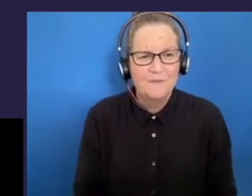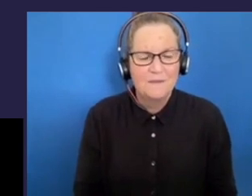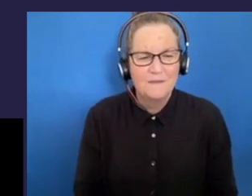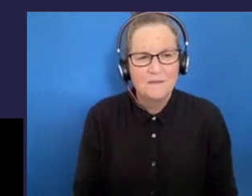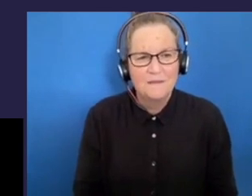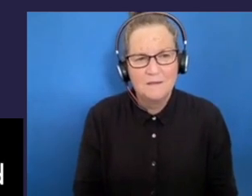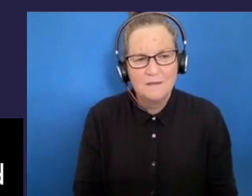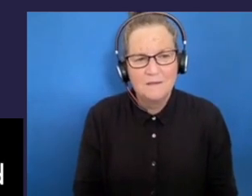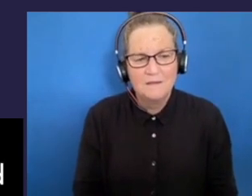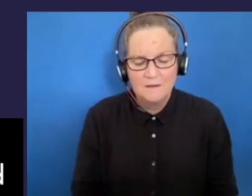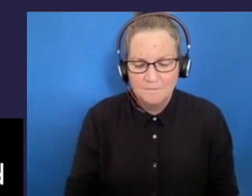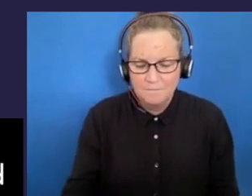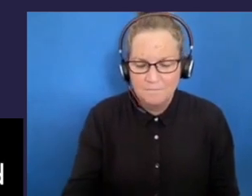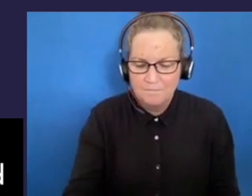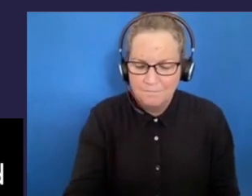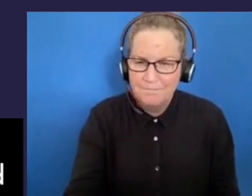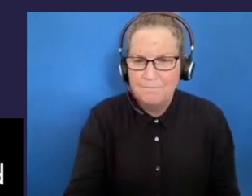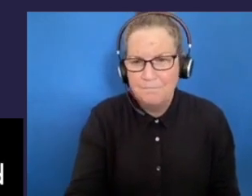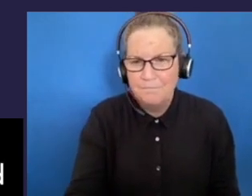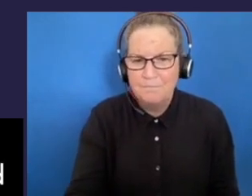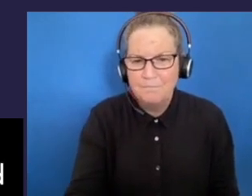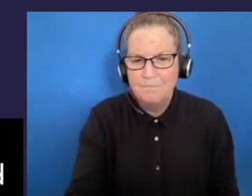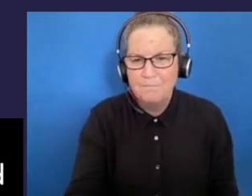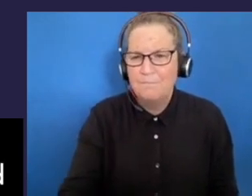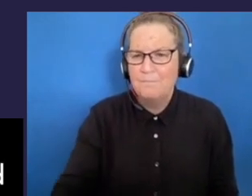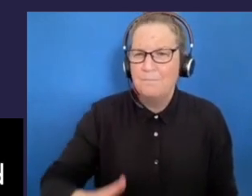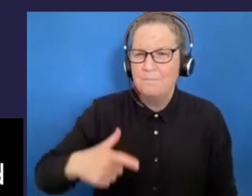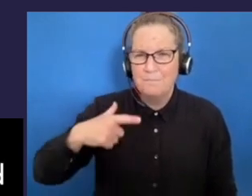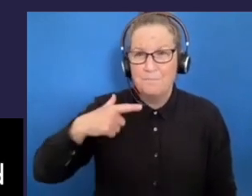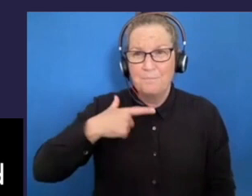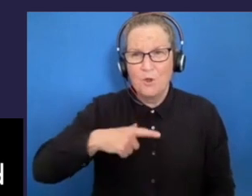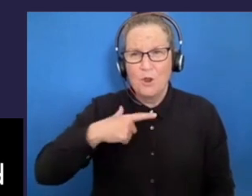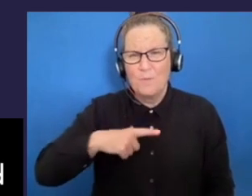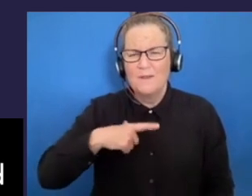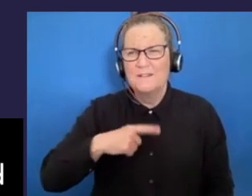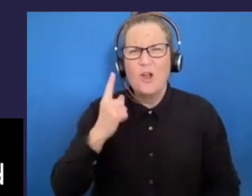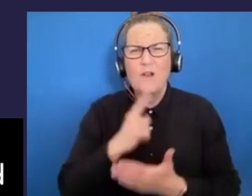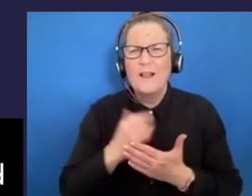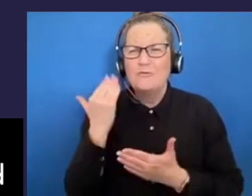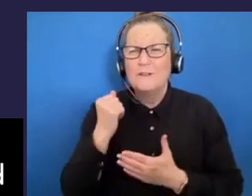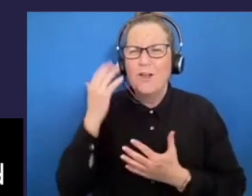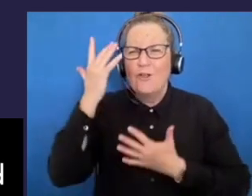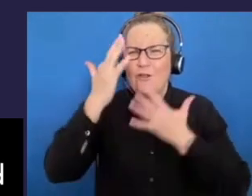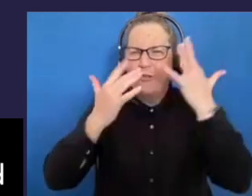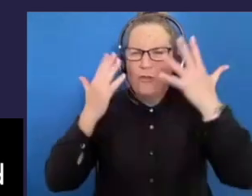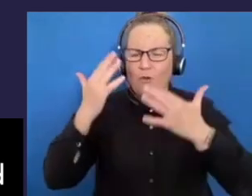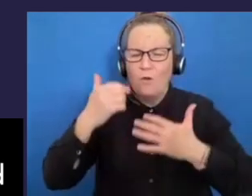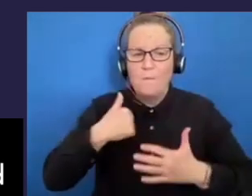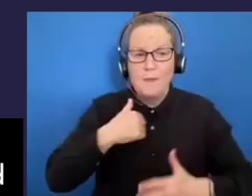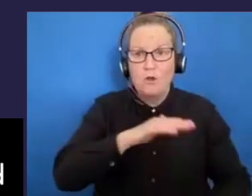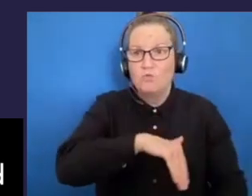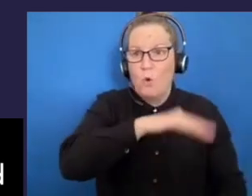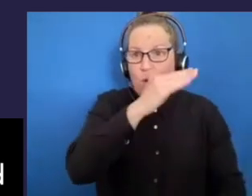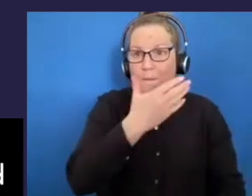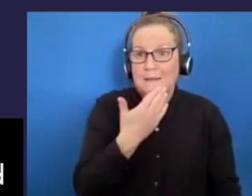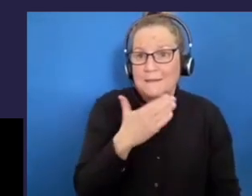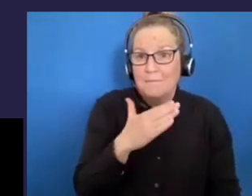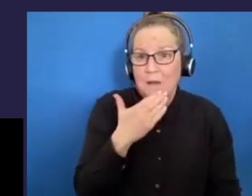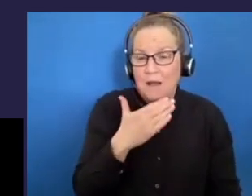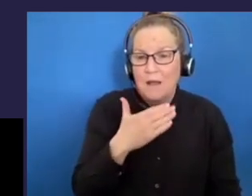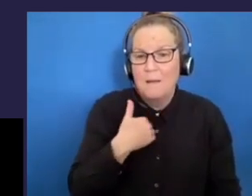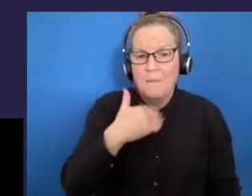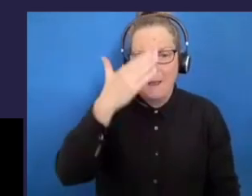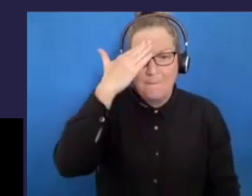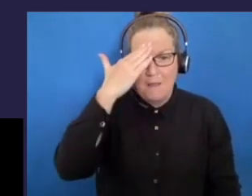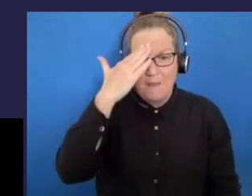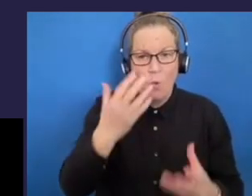In terms of purpose, I really hadn't thought about this until recently. When I was growing up during the summertime, my mother would send my brother